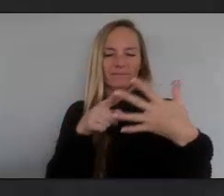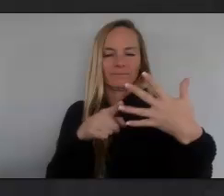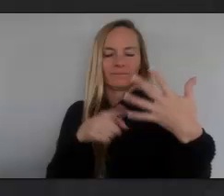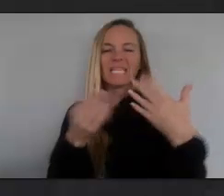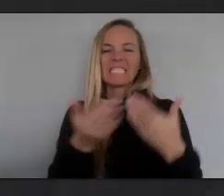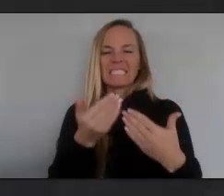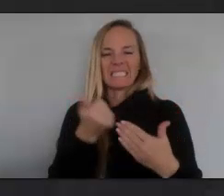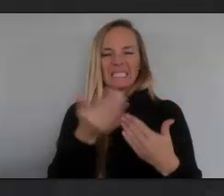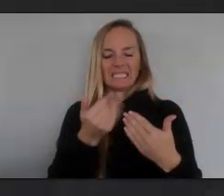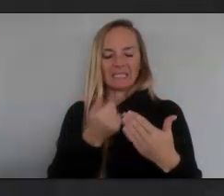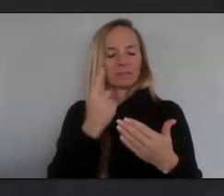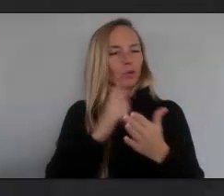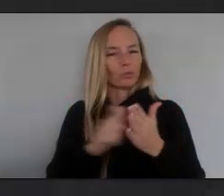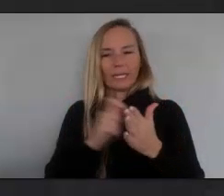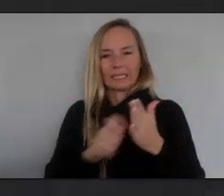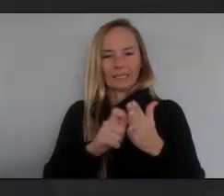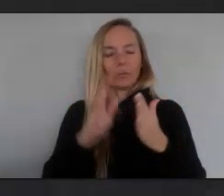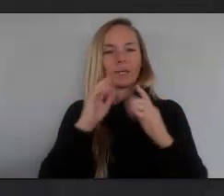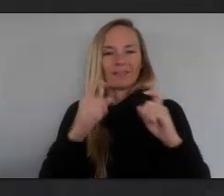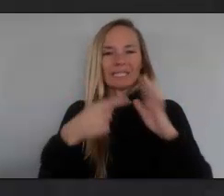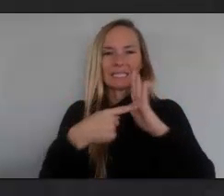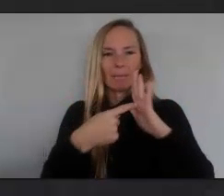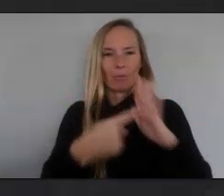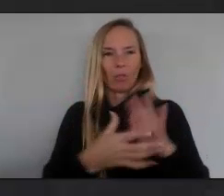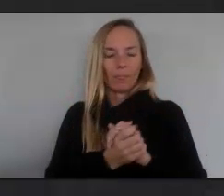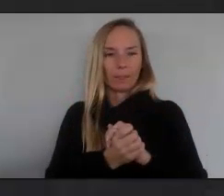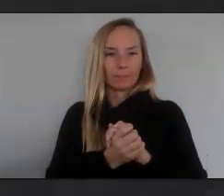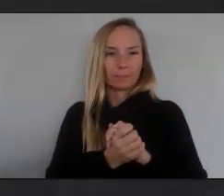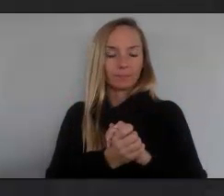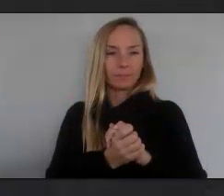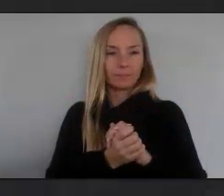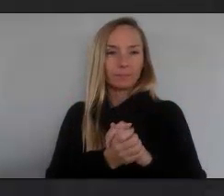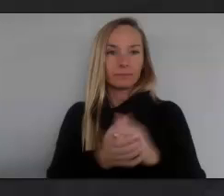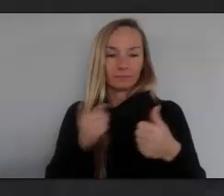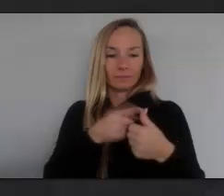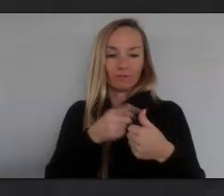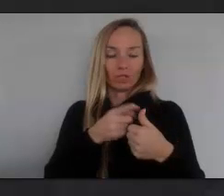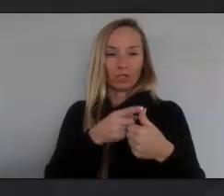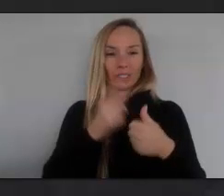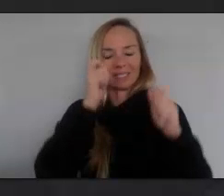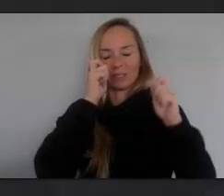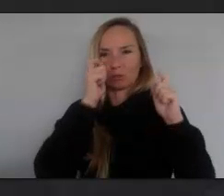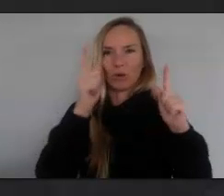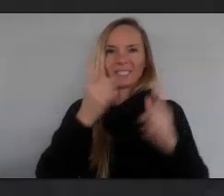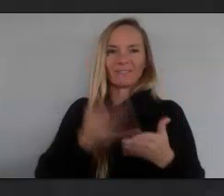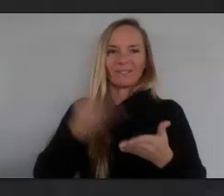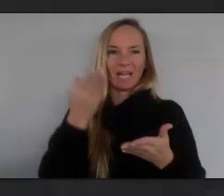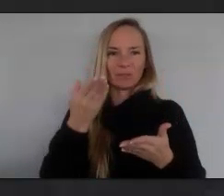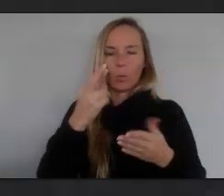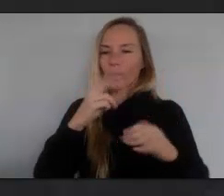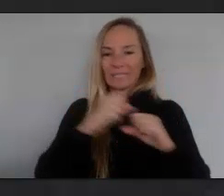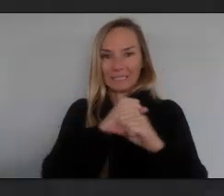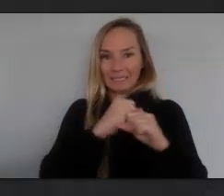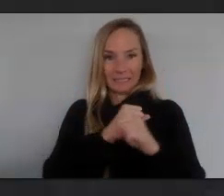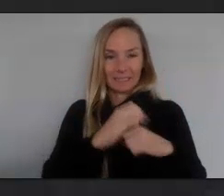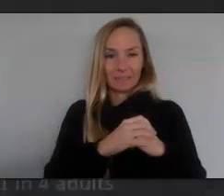write, and I'm going to give you an example of each one. The first type is a surprising fact or statistic about your topic. Here's